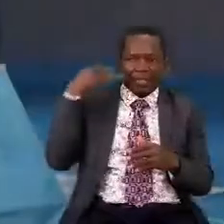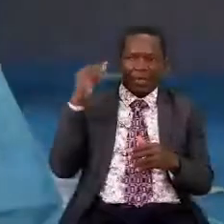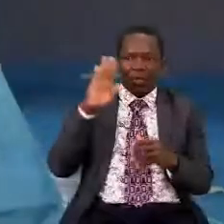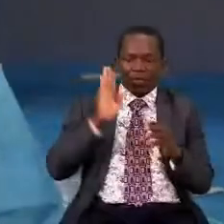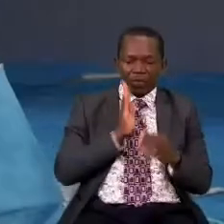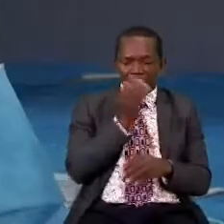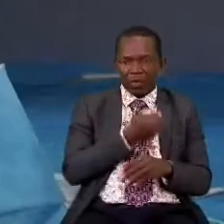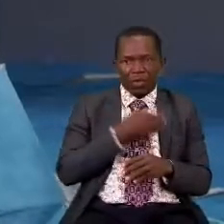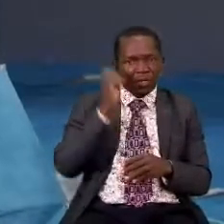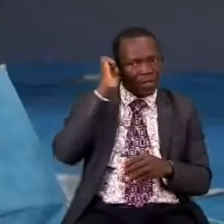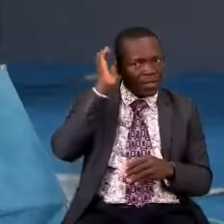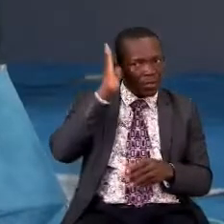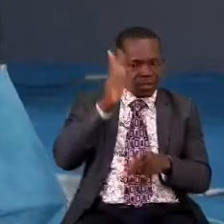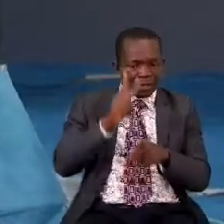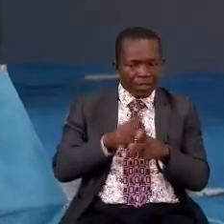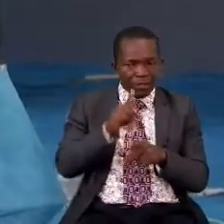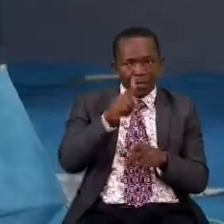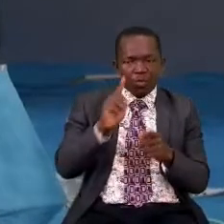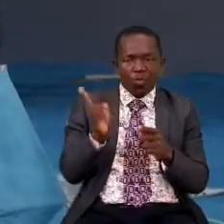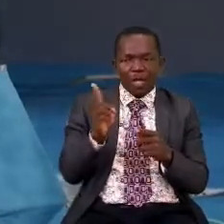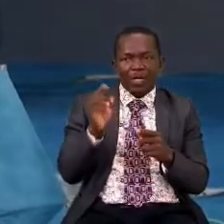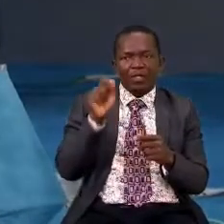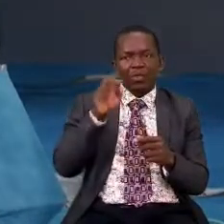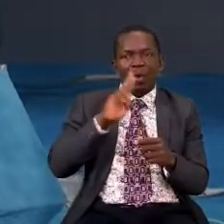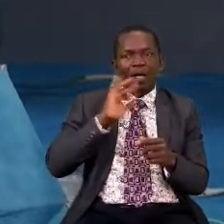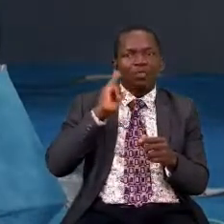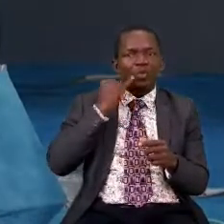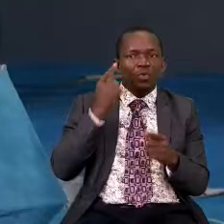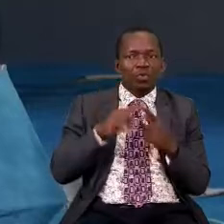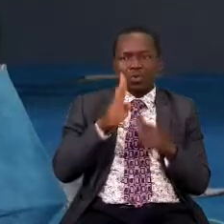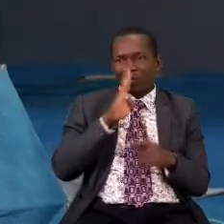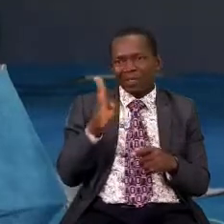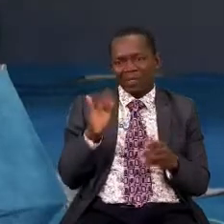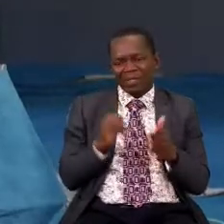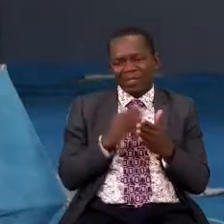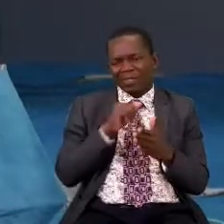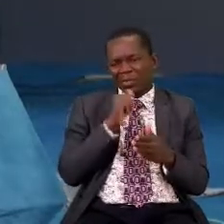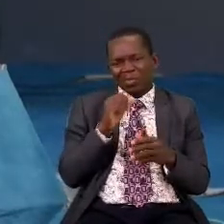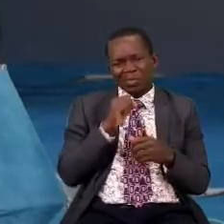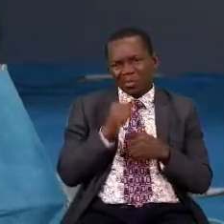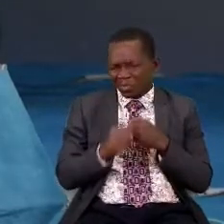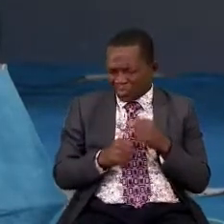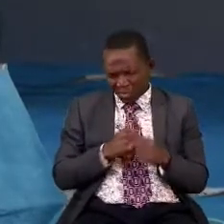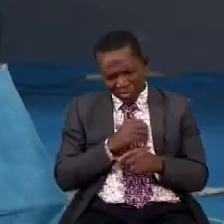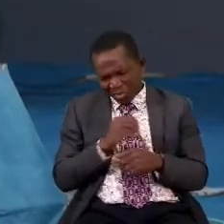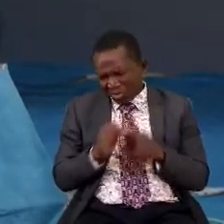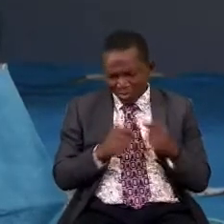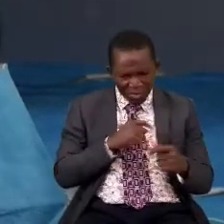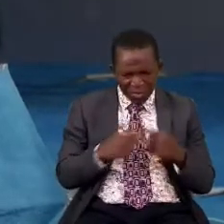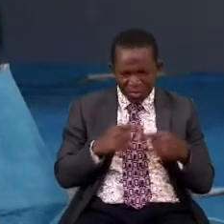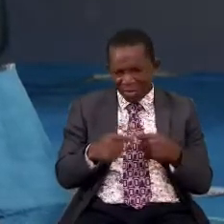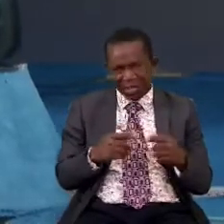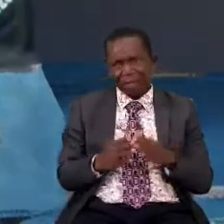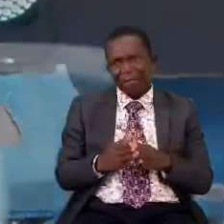in Jerusalem. There is no struggling with Peter, with James, with John. There's no